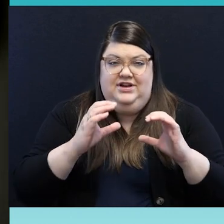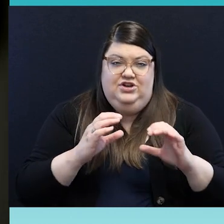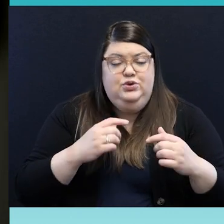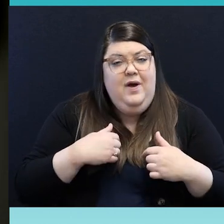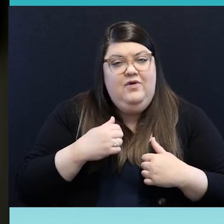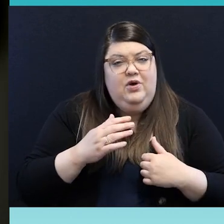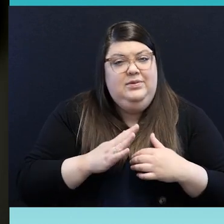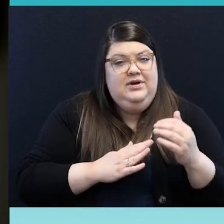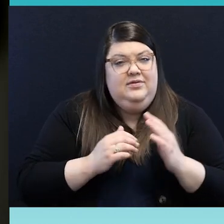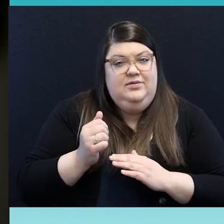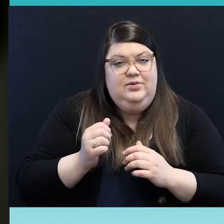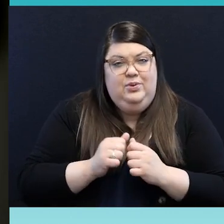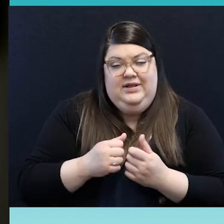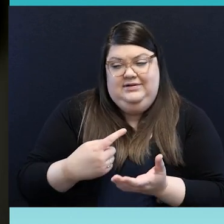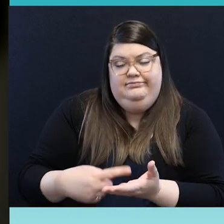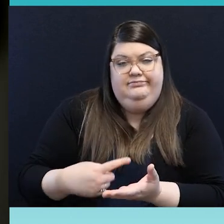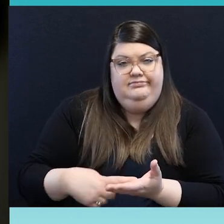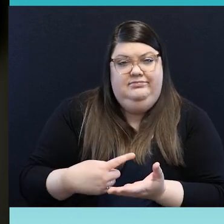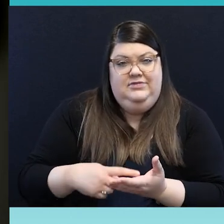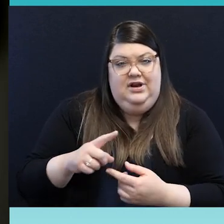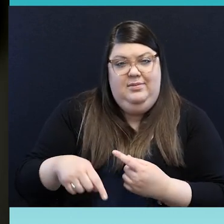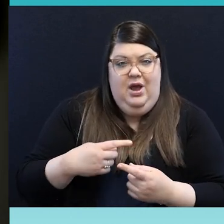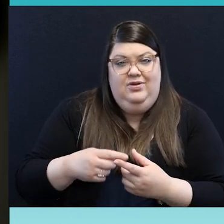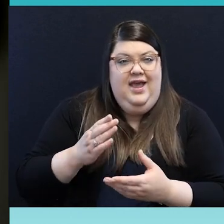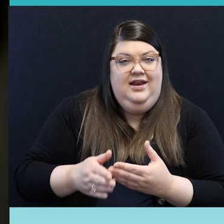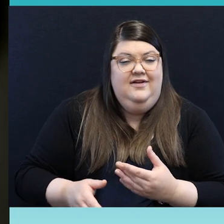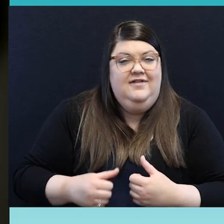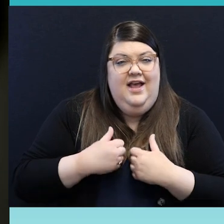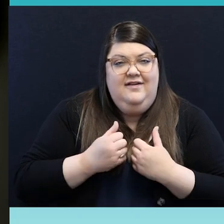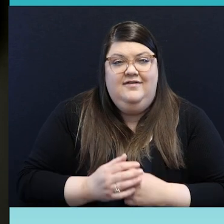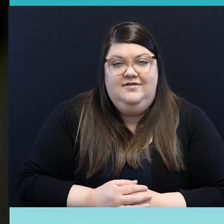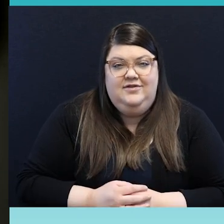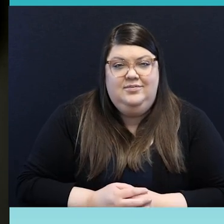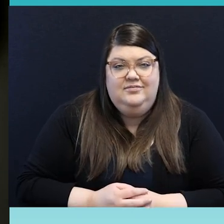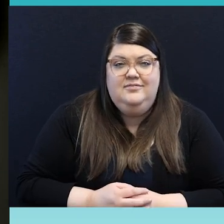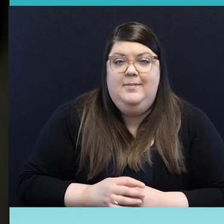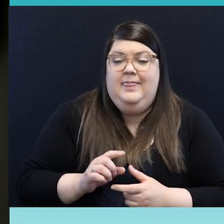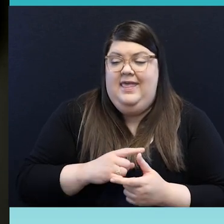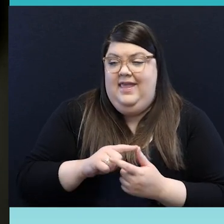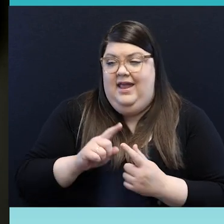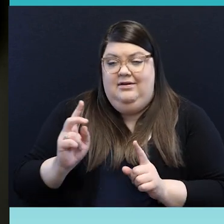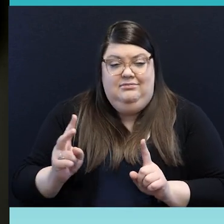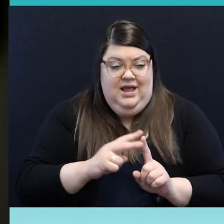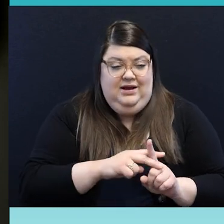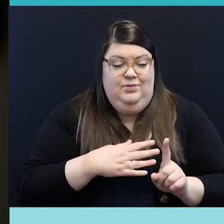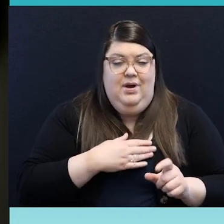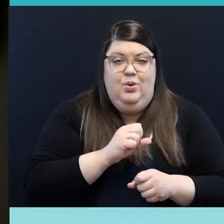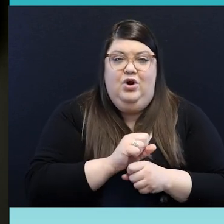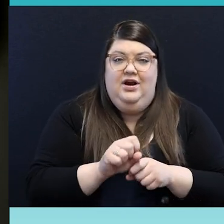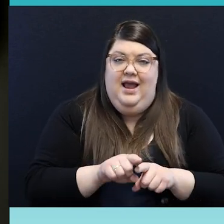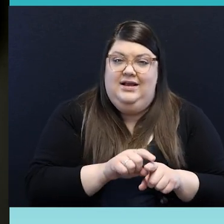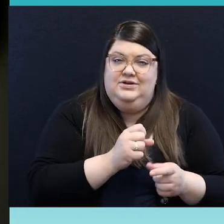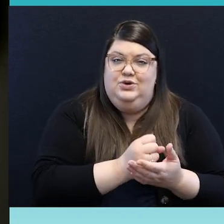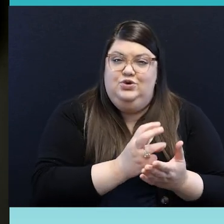the discussion around end of life. And this was then translated into my work as a social